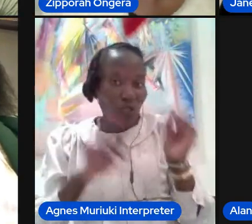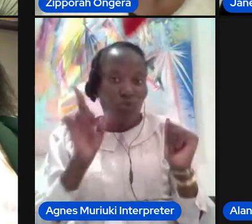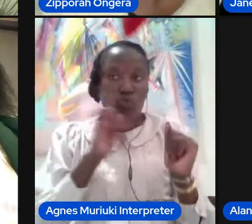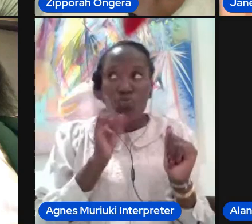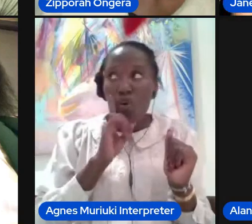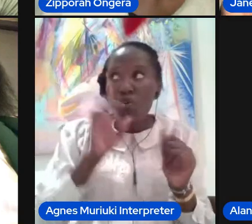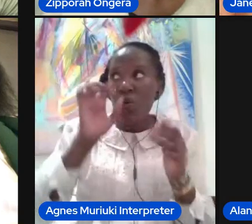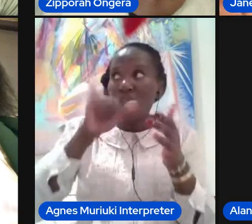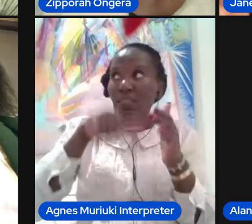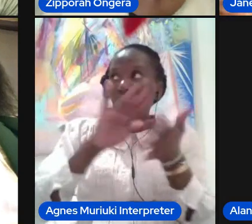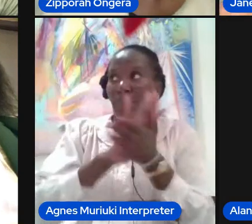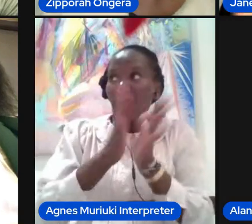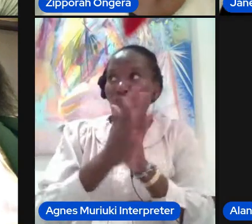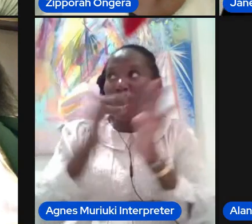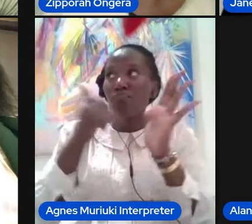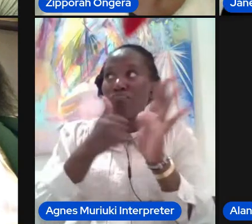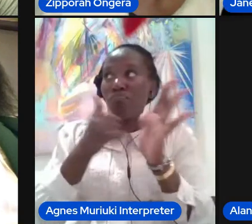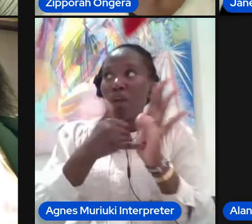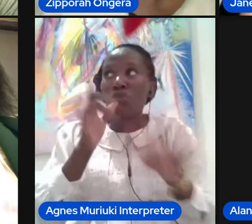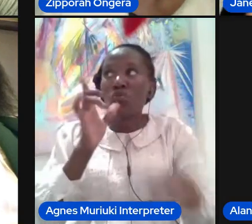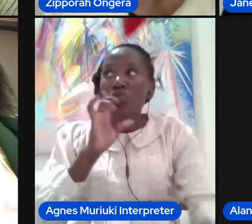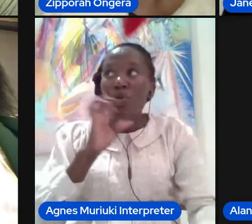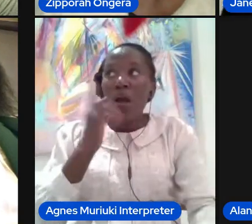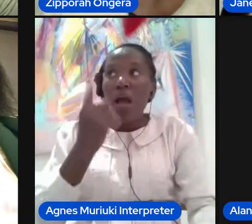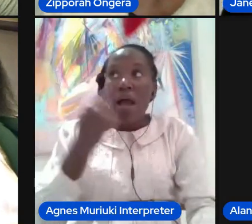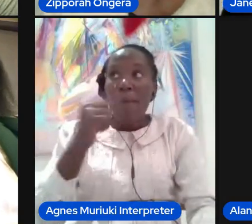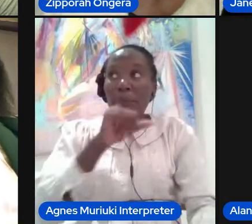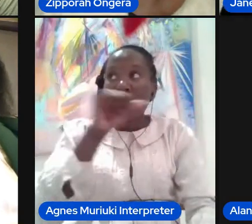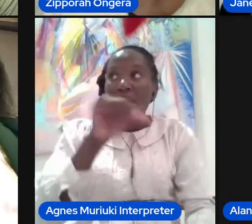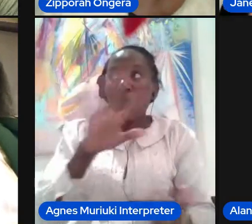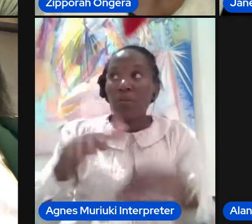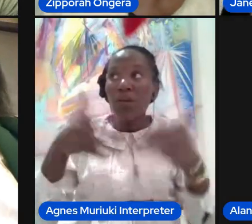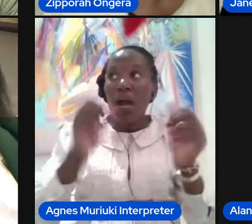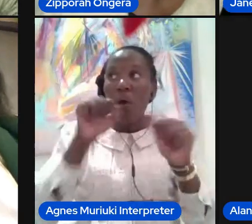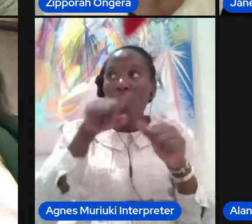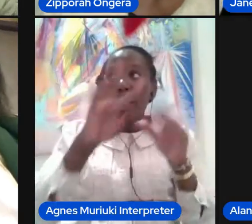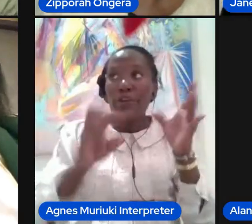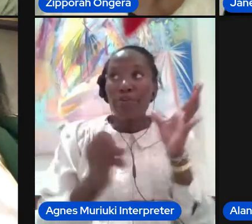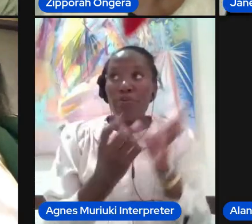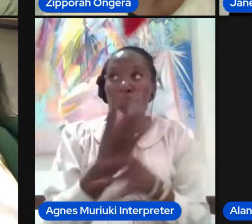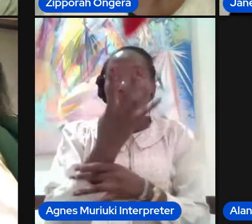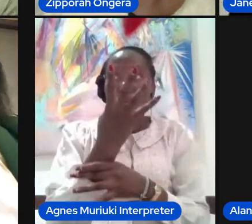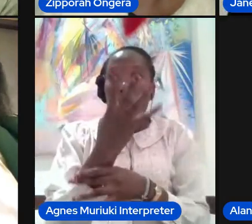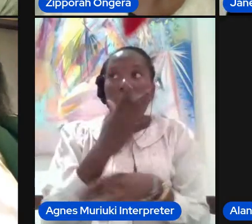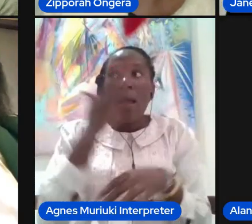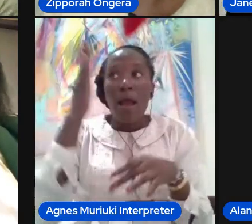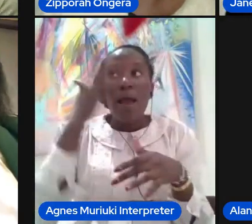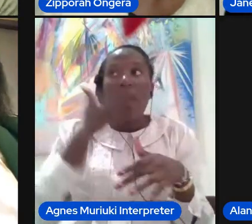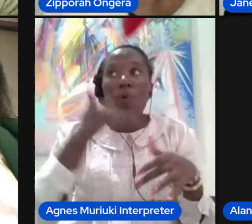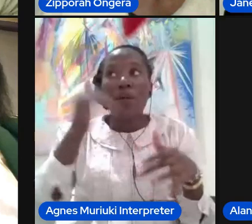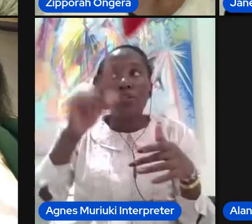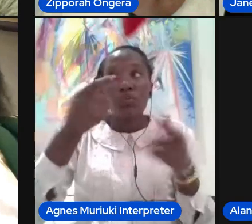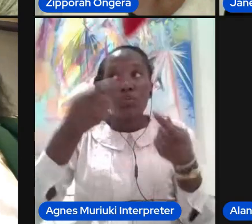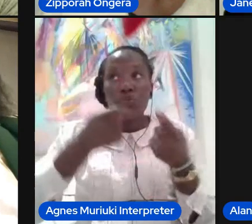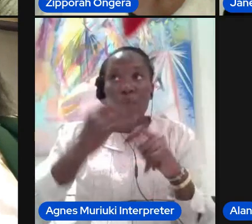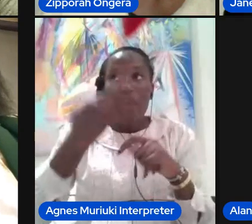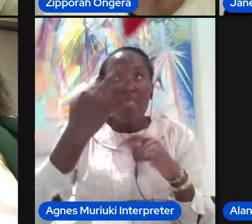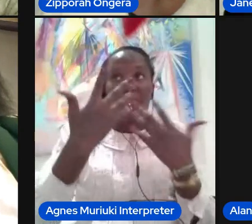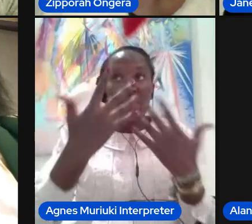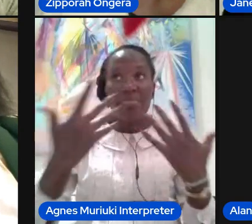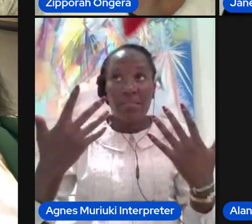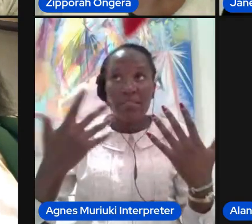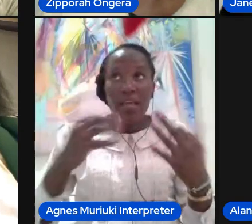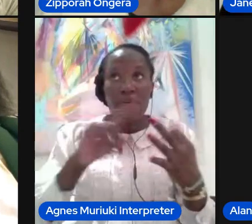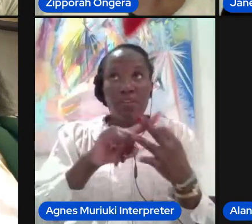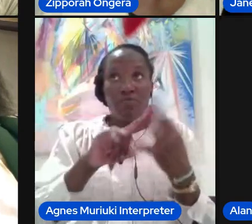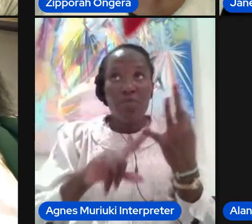engaged tomorrow. I'll talk about that. But now I'm talking about how can you thrive. I want you to try three things. I'll give you three